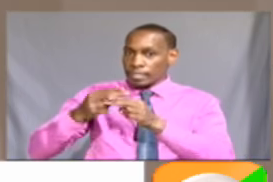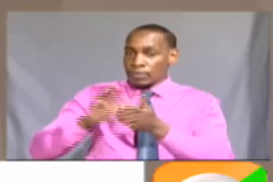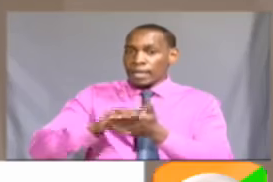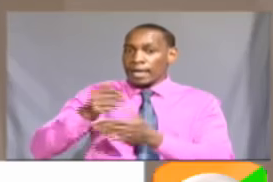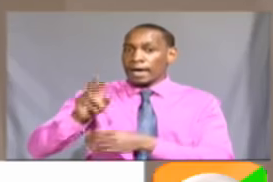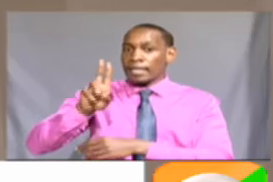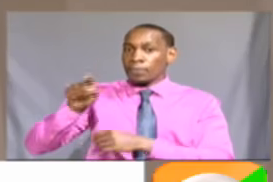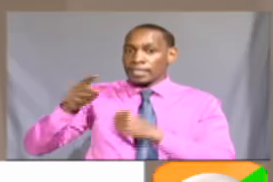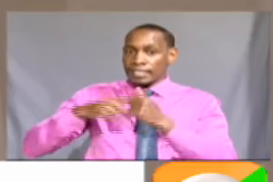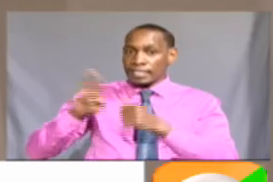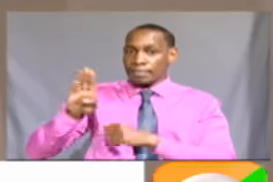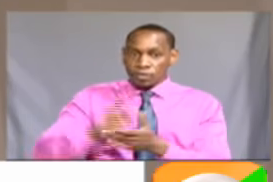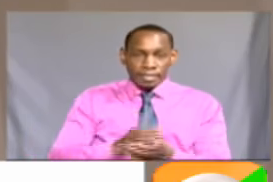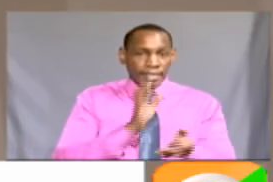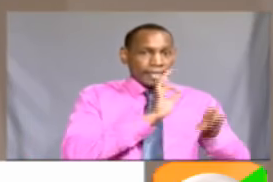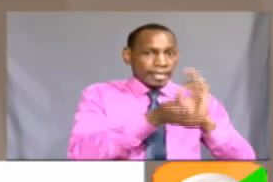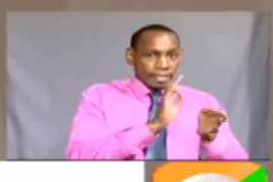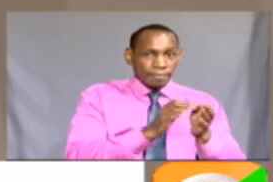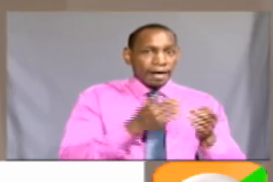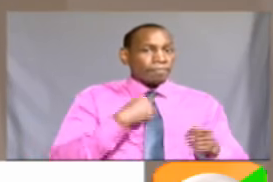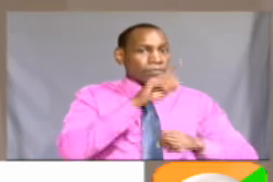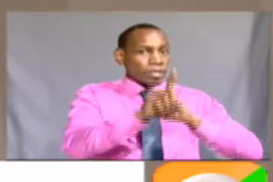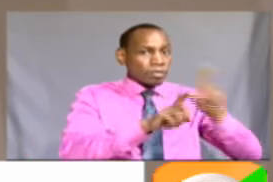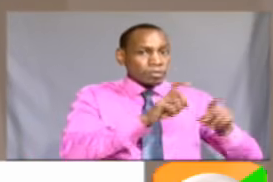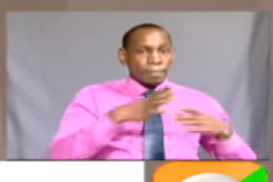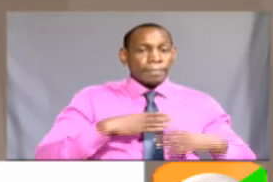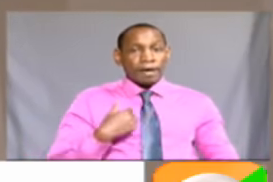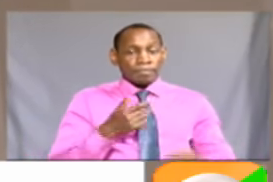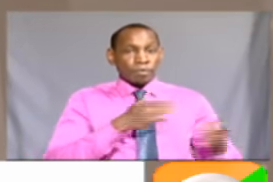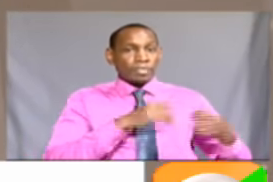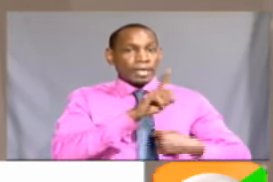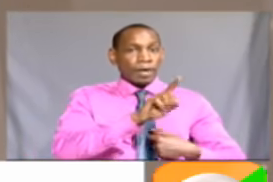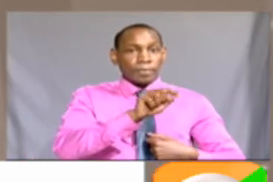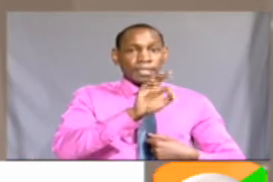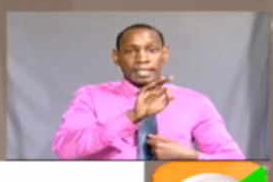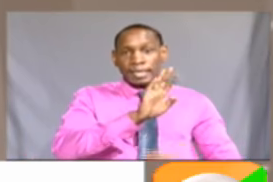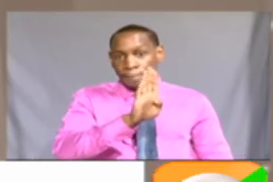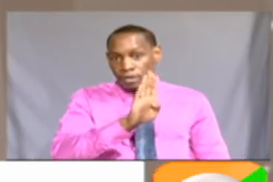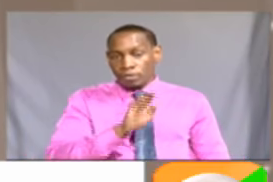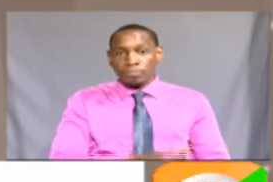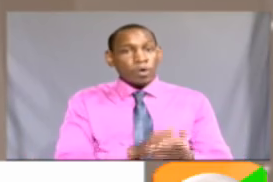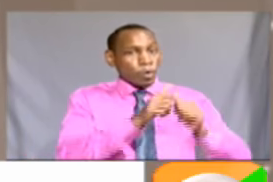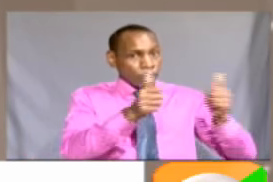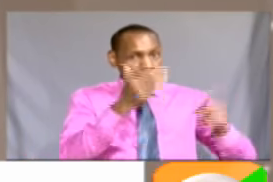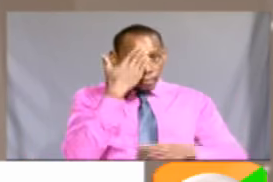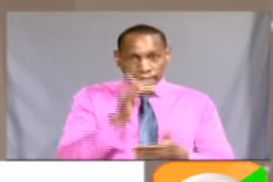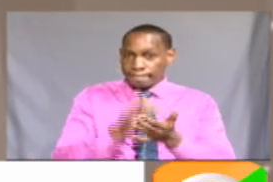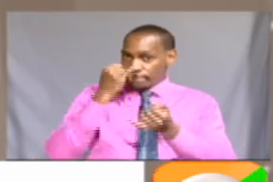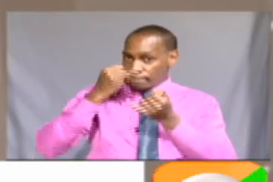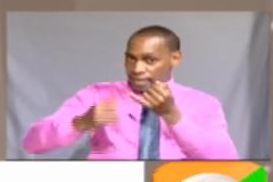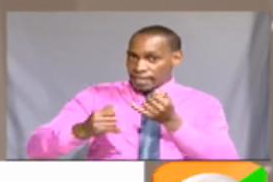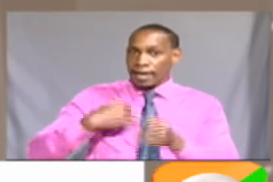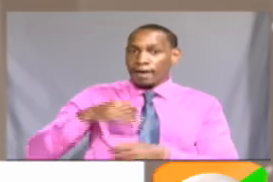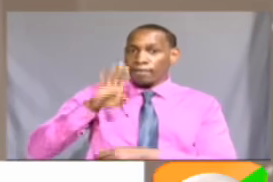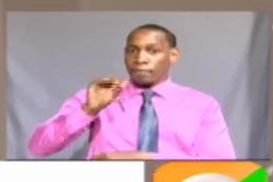will be another 2.6 billion. So if there are questions people are asking about the 1.3 billion shillings, it is fine, because ultimately there